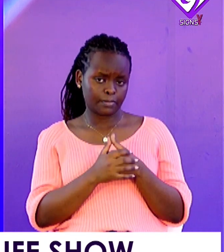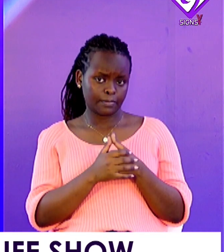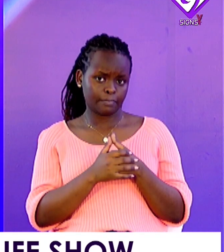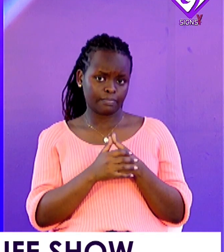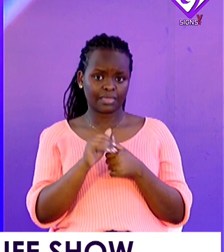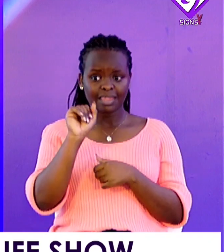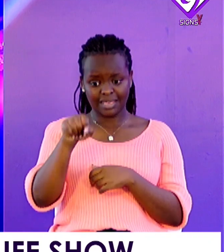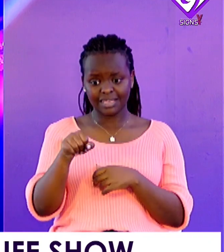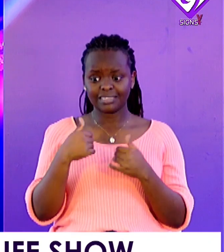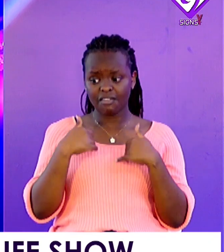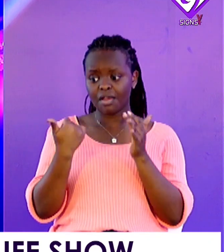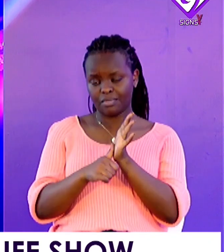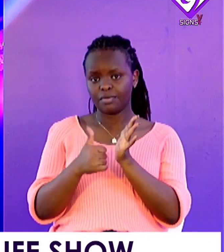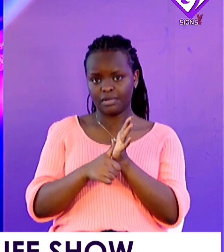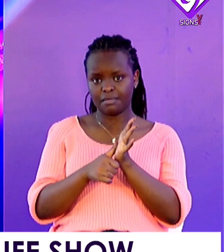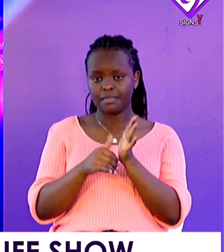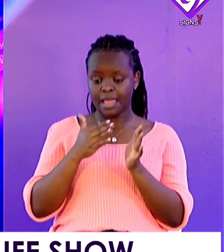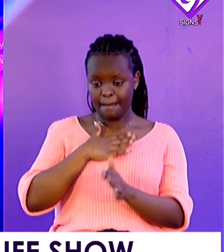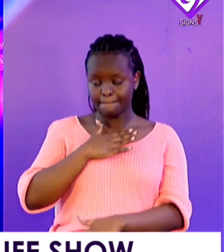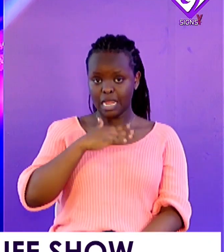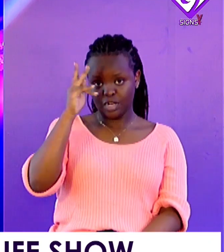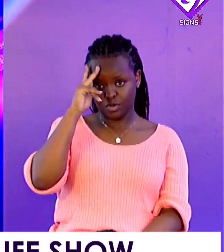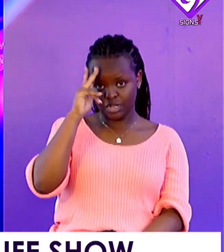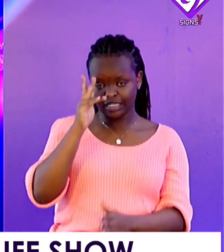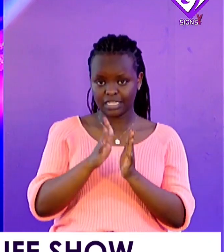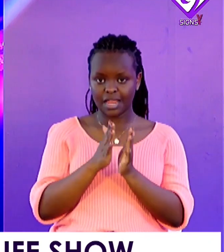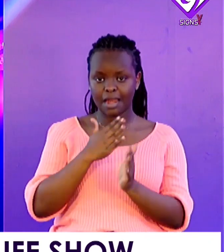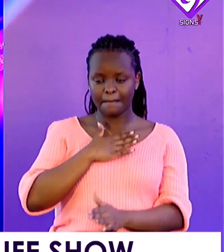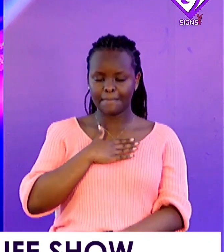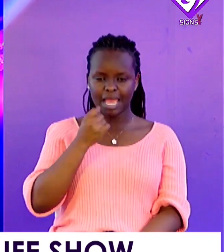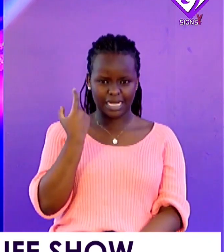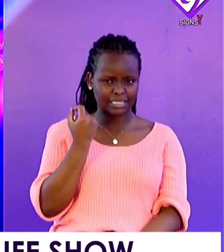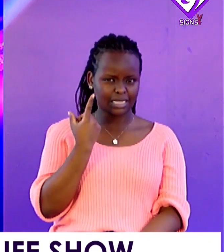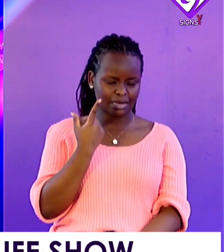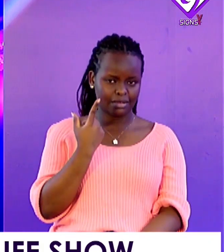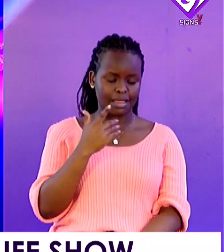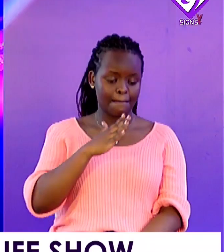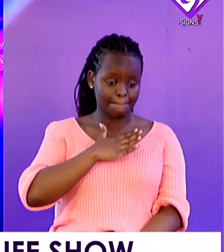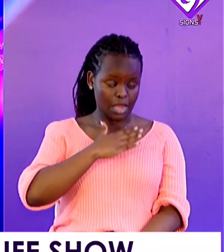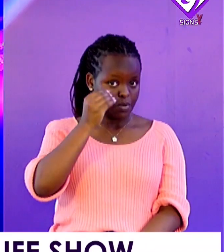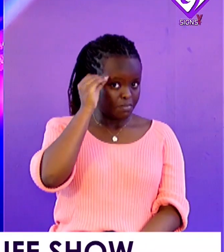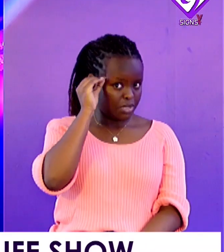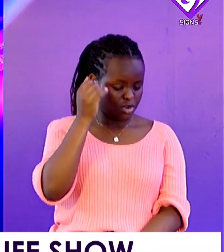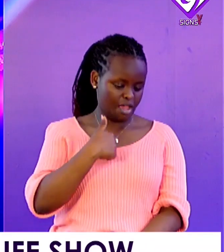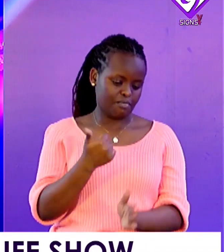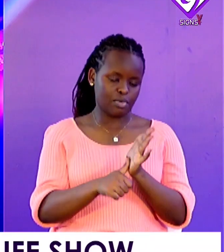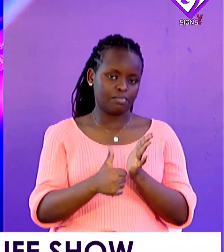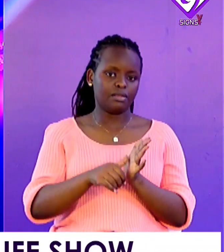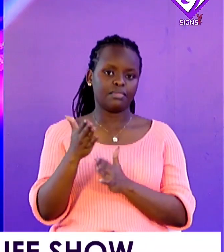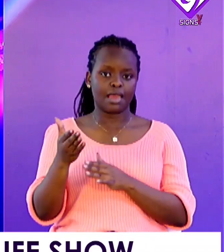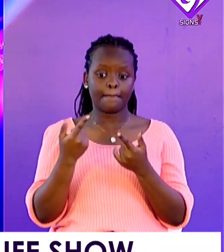Yes, they have a problem according to my knowledge and my understanding. As I said, my views. But